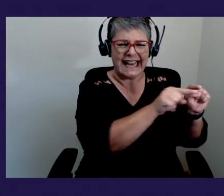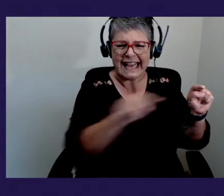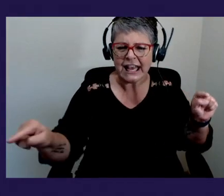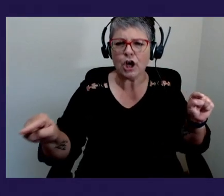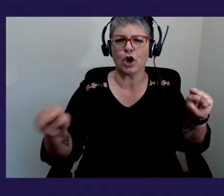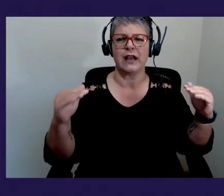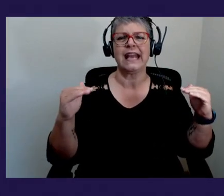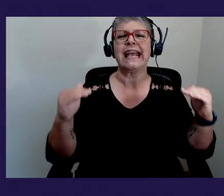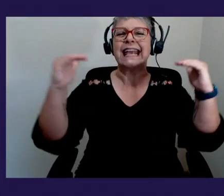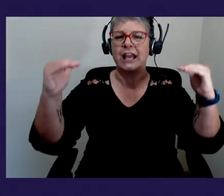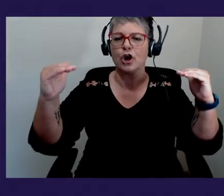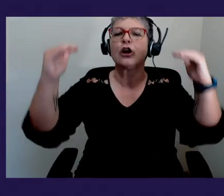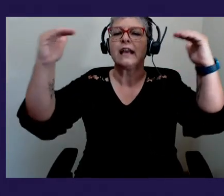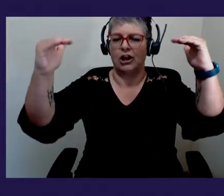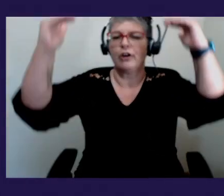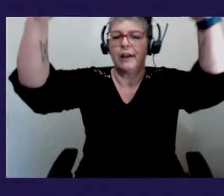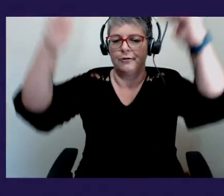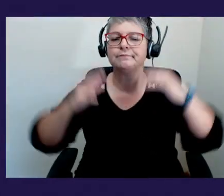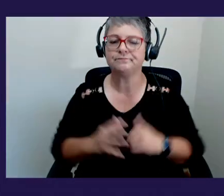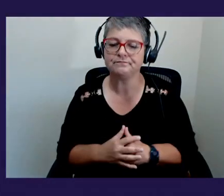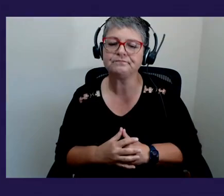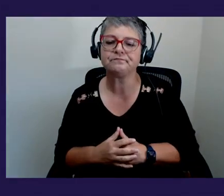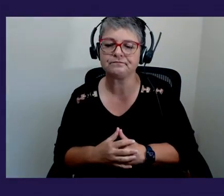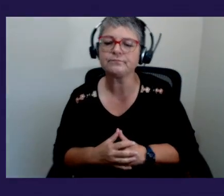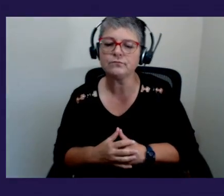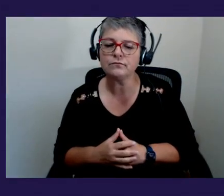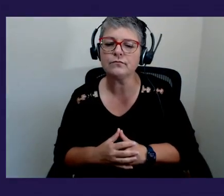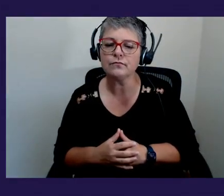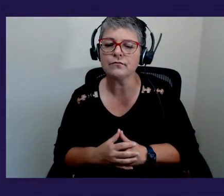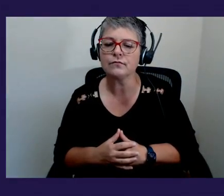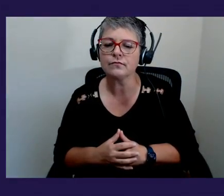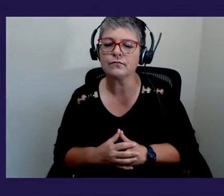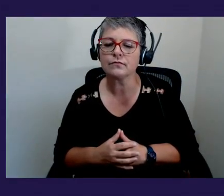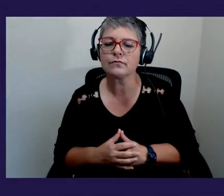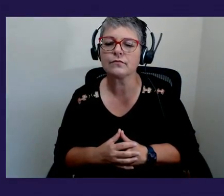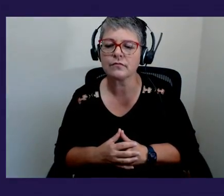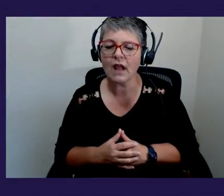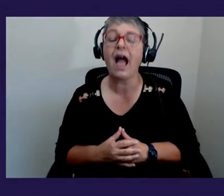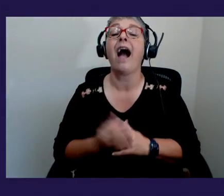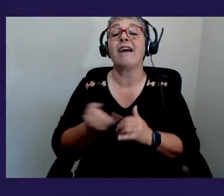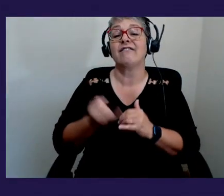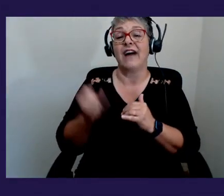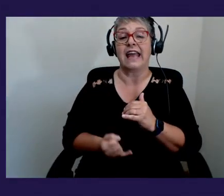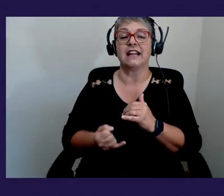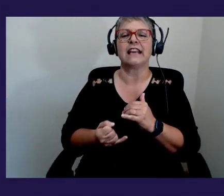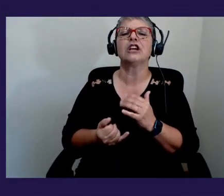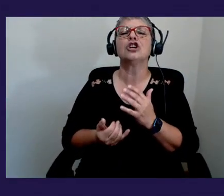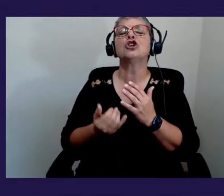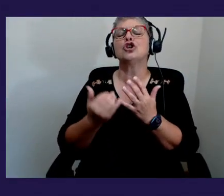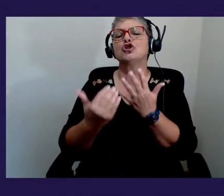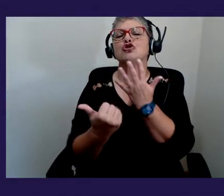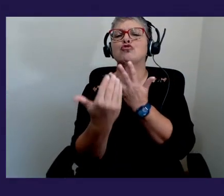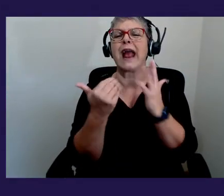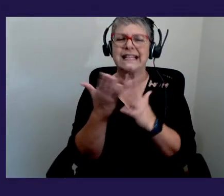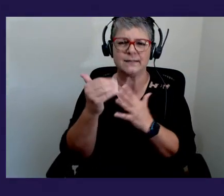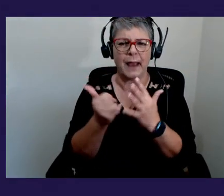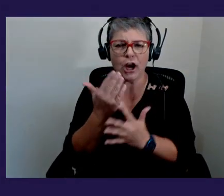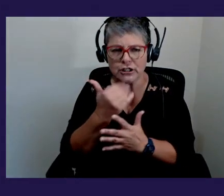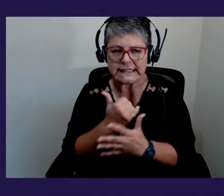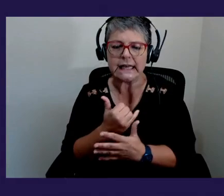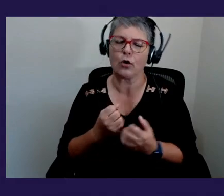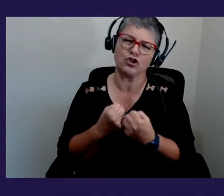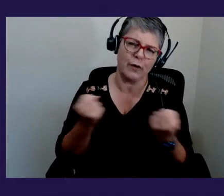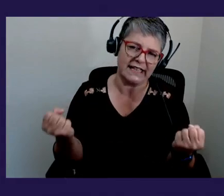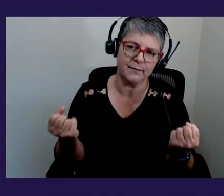please. The last dimension of trust is transparency. And this sort of goes with the